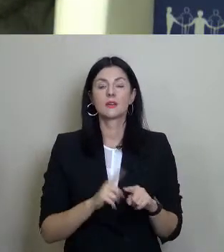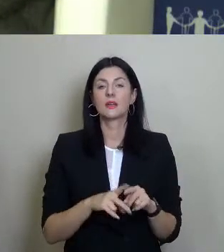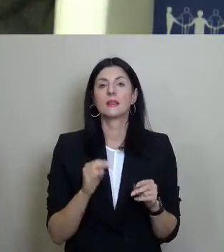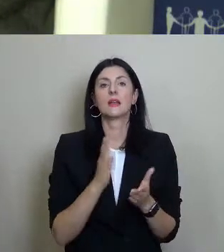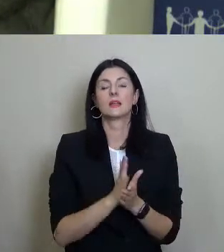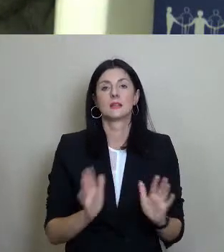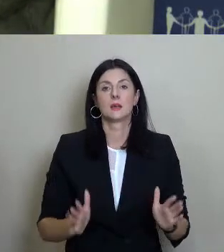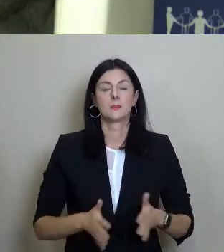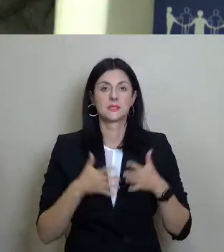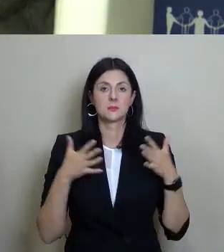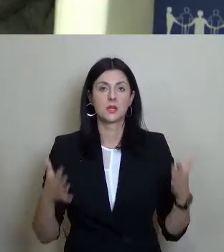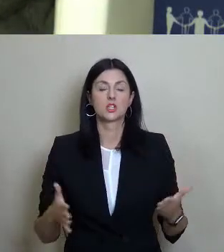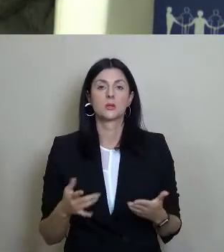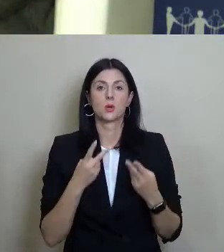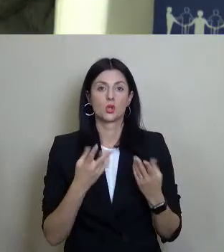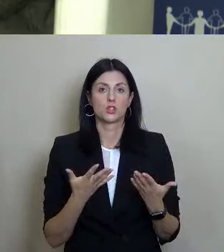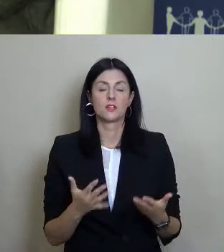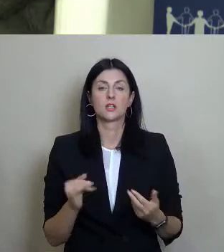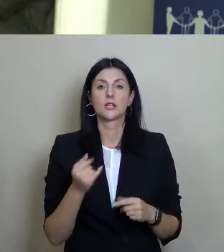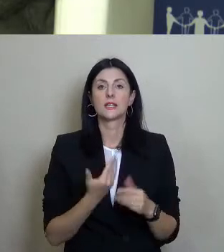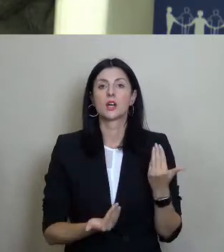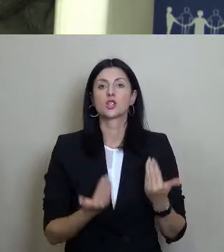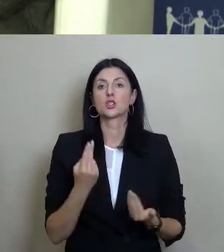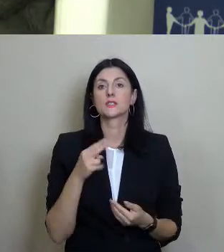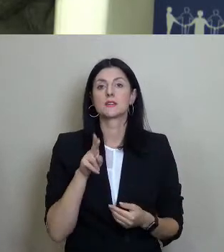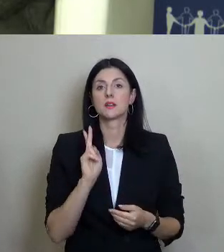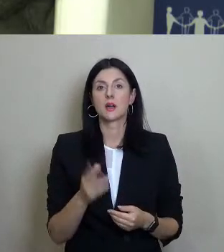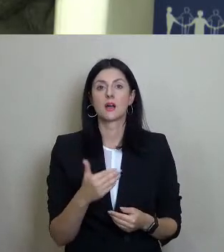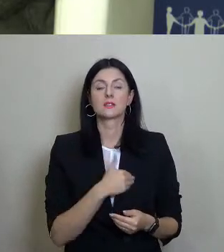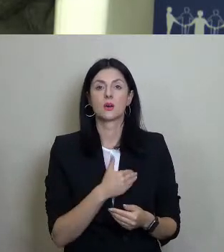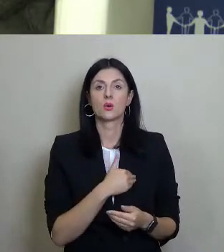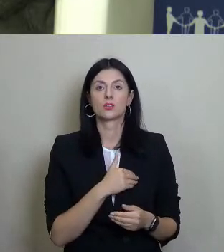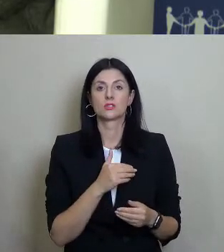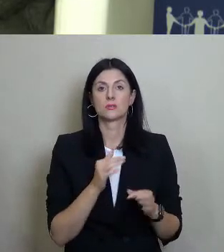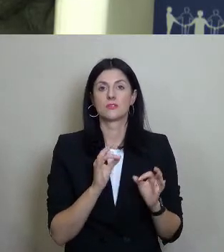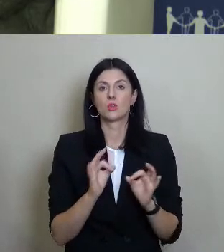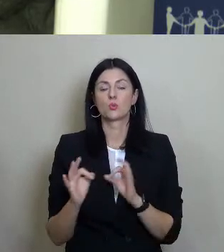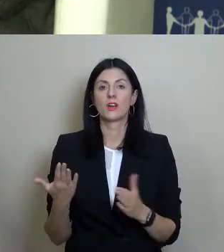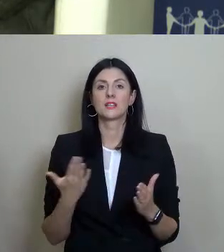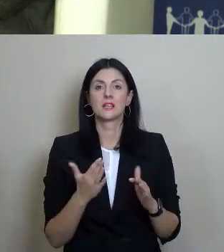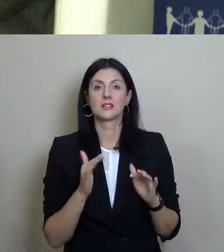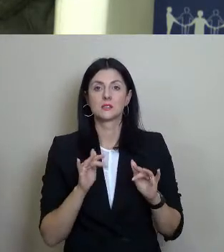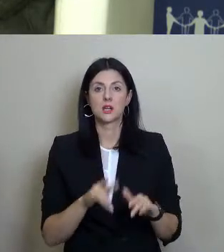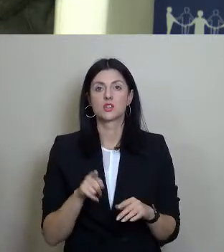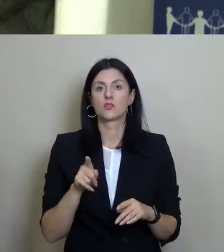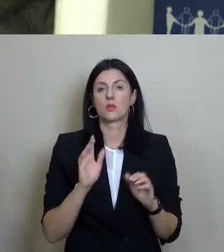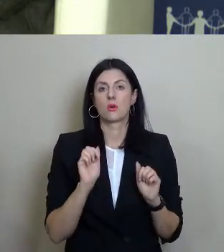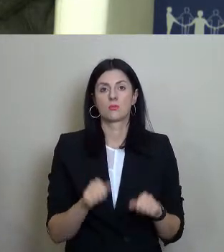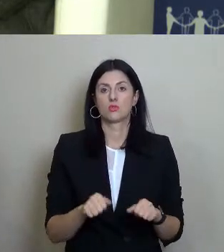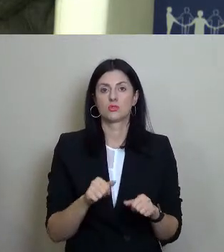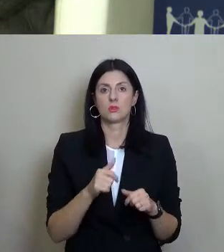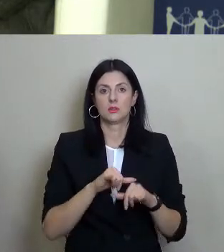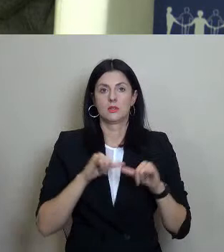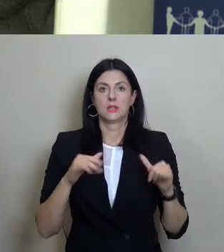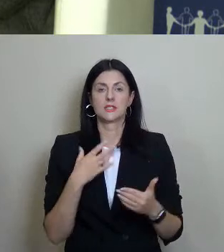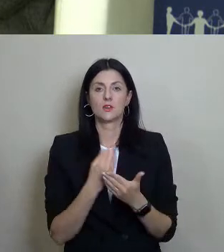is enforcing legislation, and these explanations are never ending, and the CC